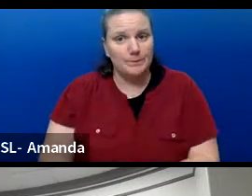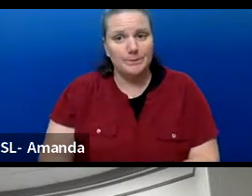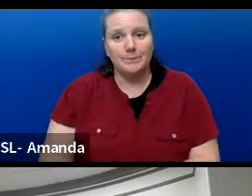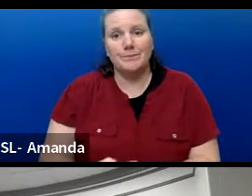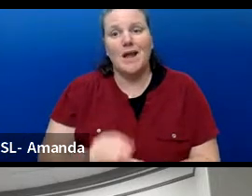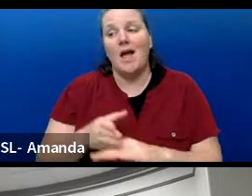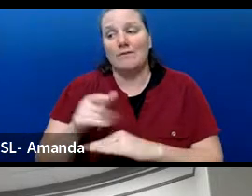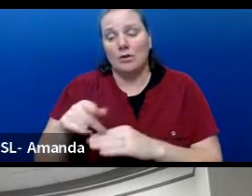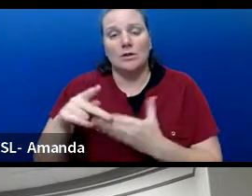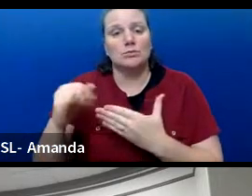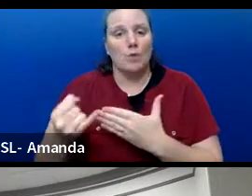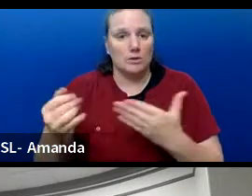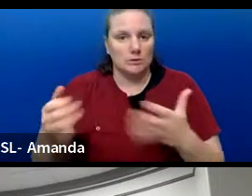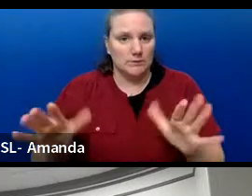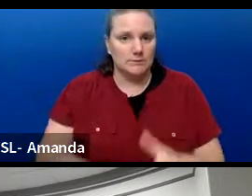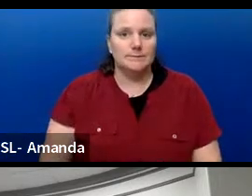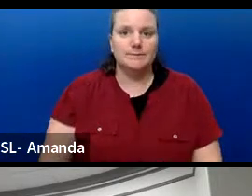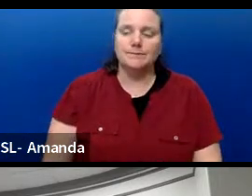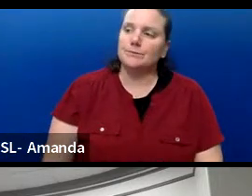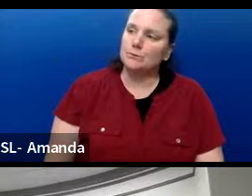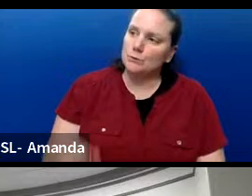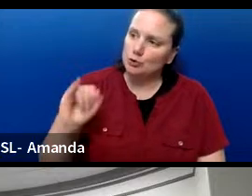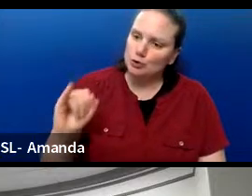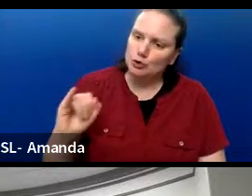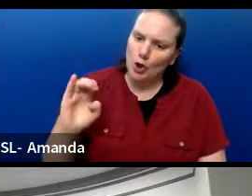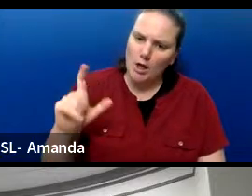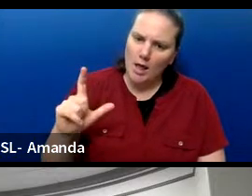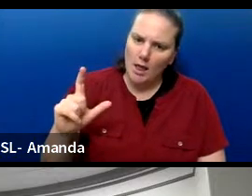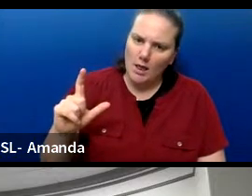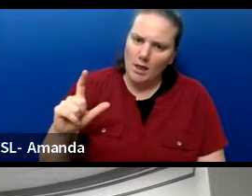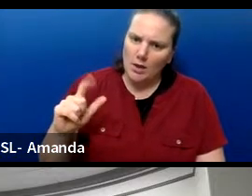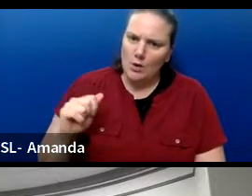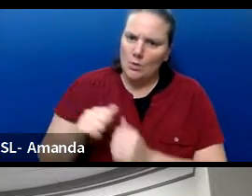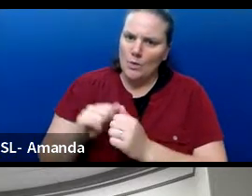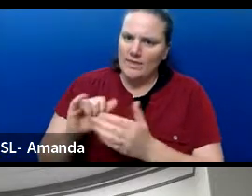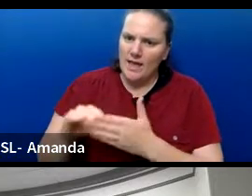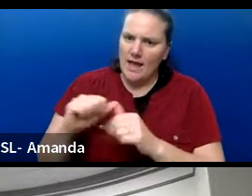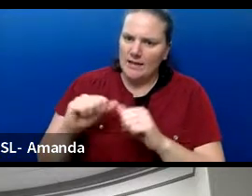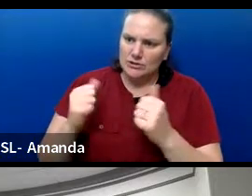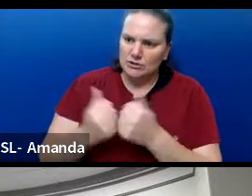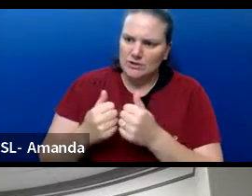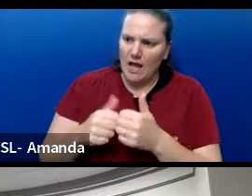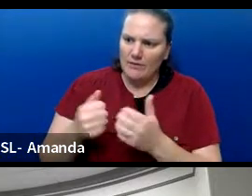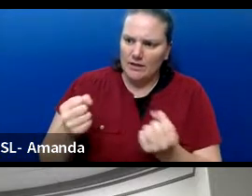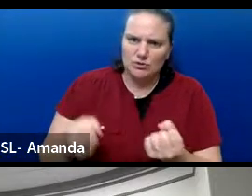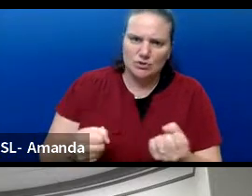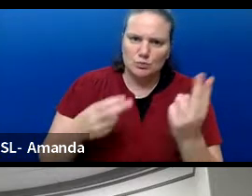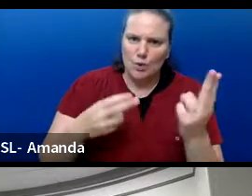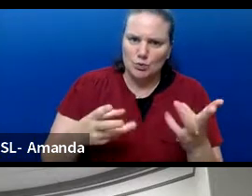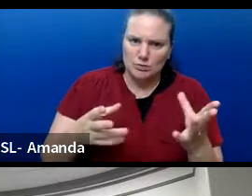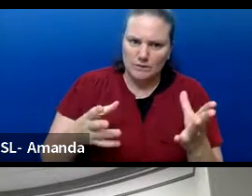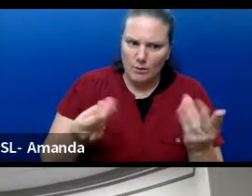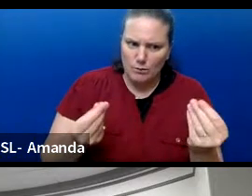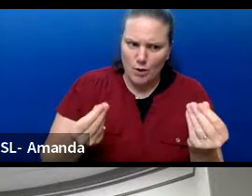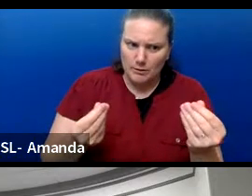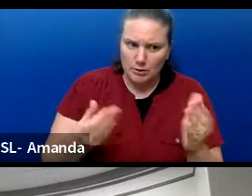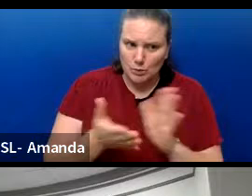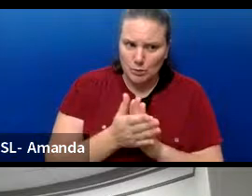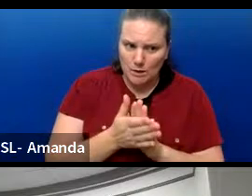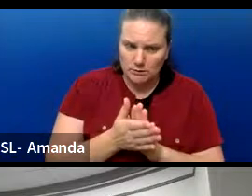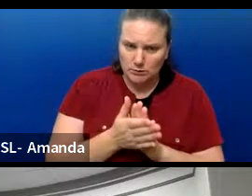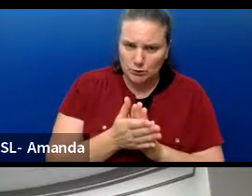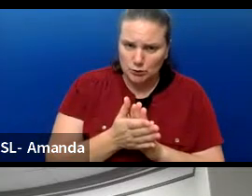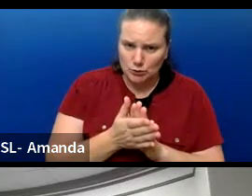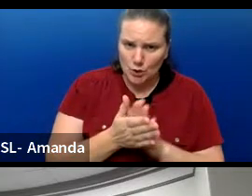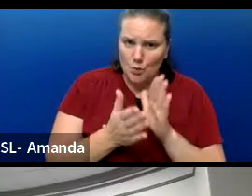project within the context of how the agencies dispose of the real property, what you're talking about